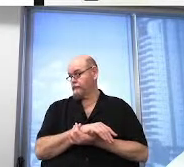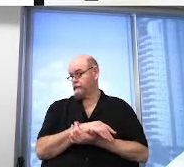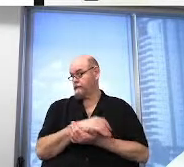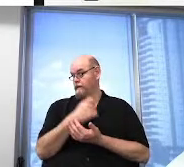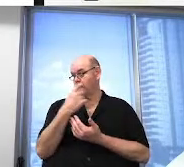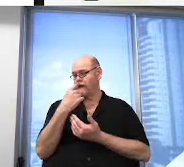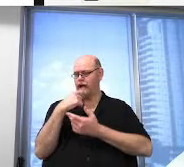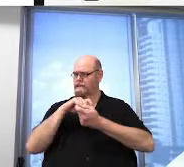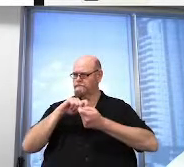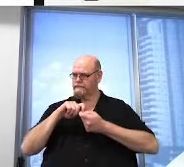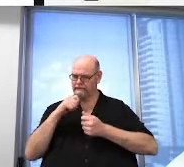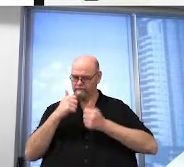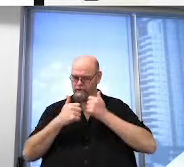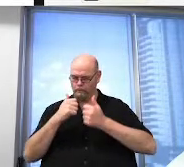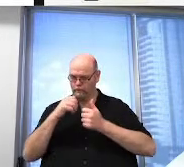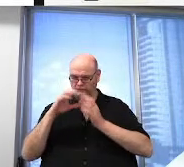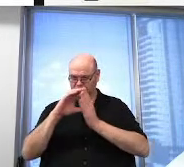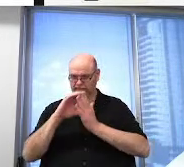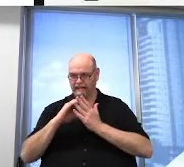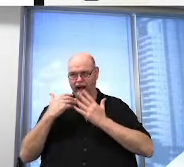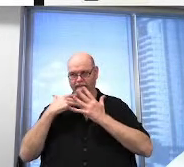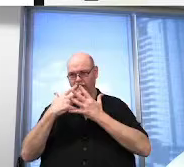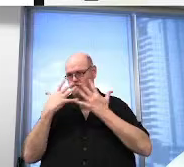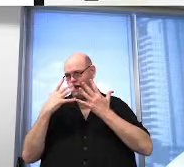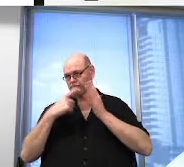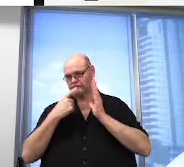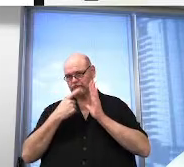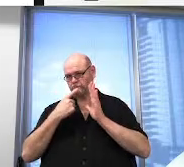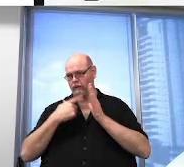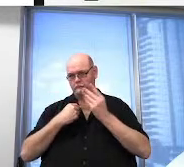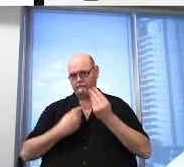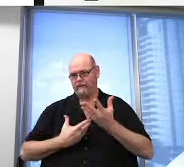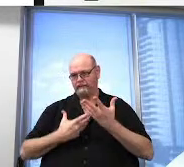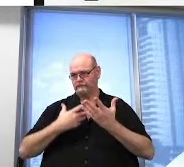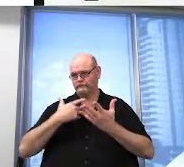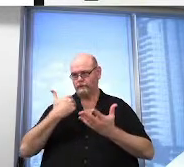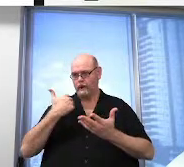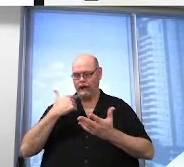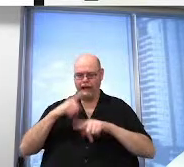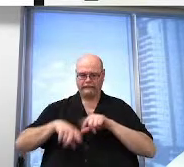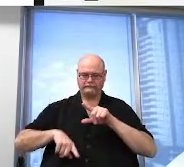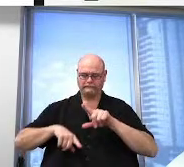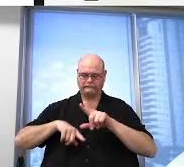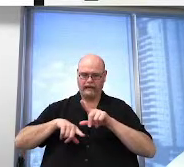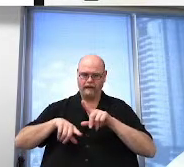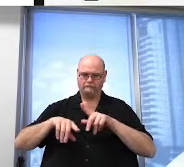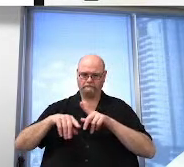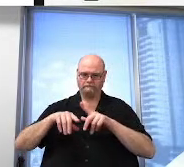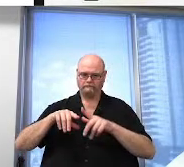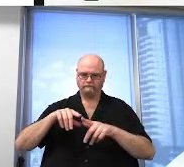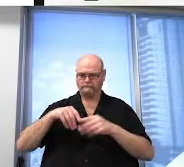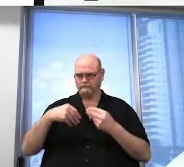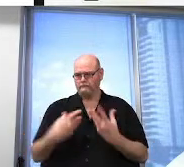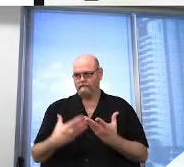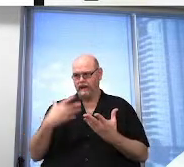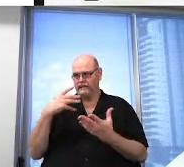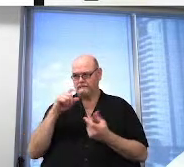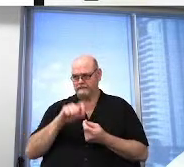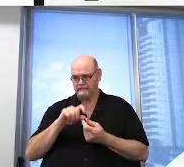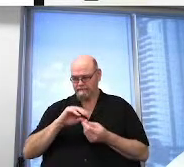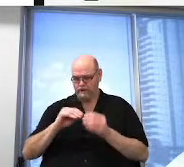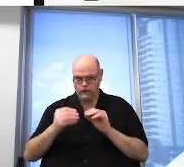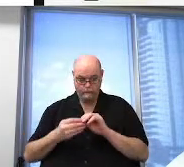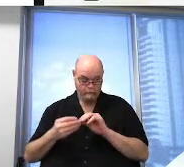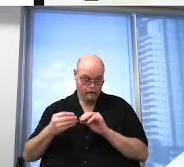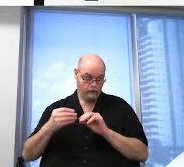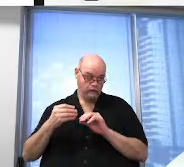get directly specific one section. I have a lot of testimony I have provided, so I cannot cite the specific number right now.